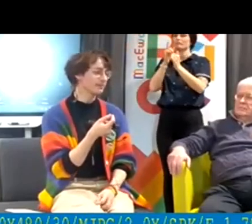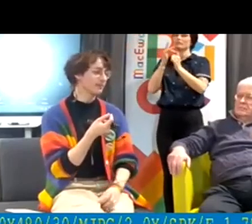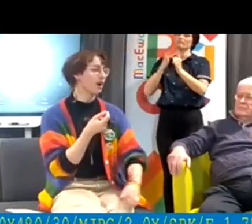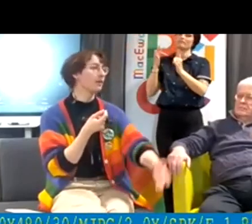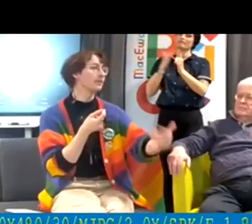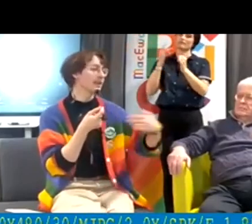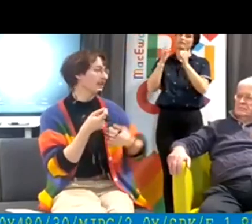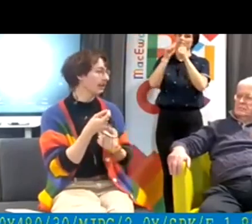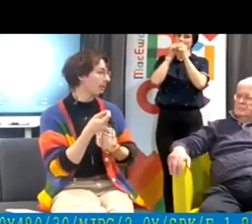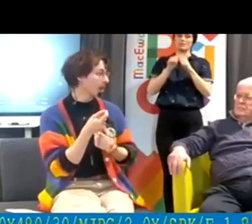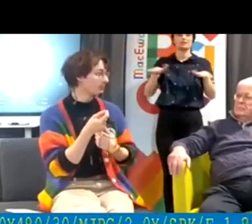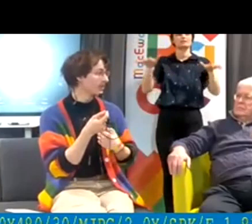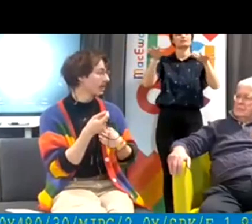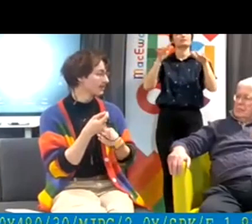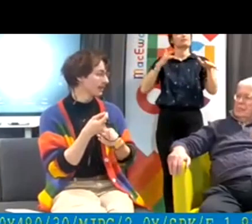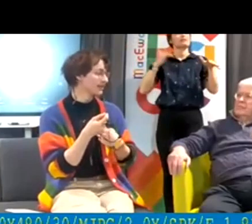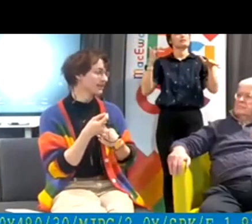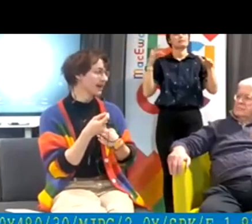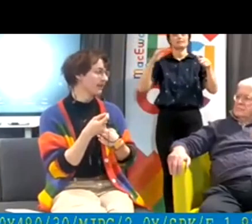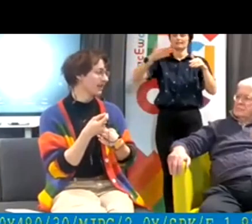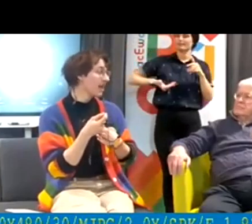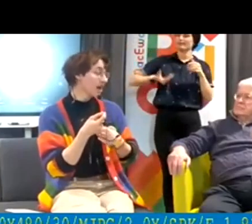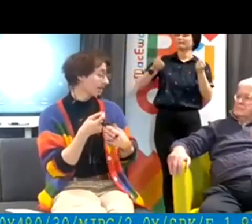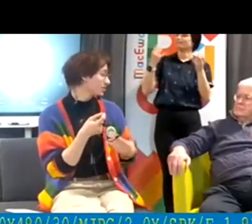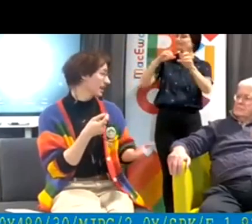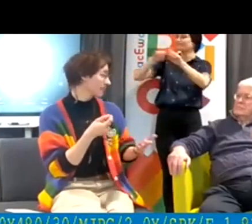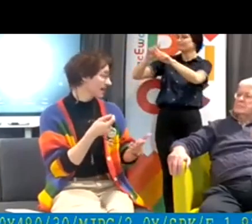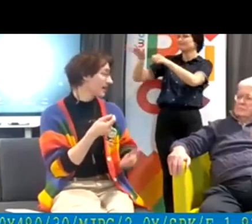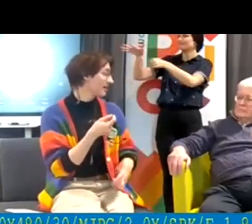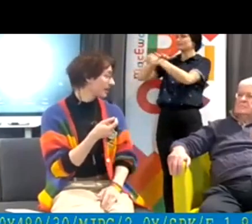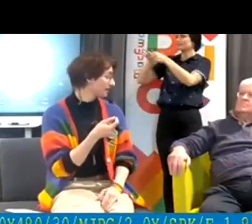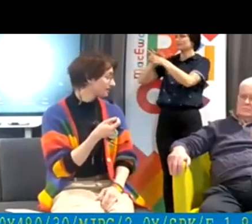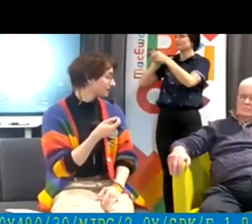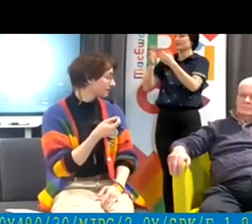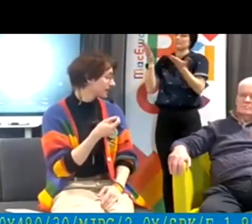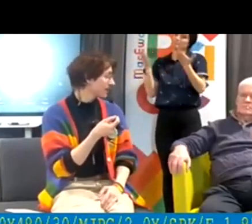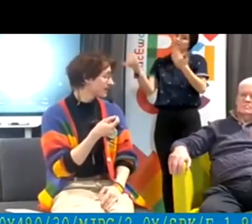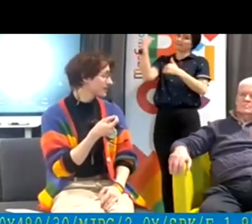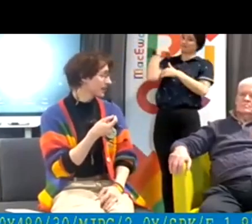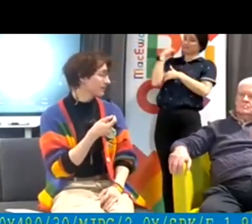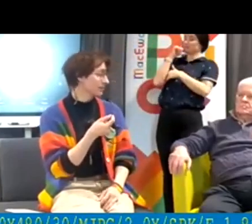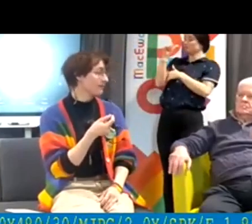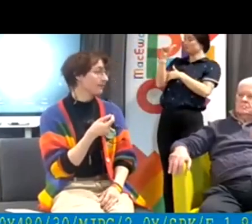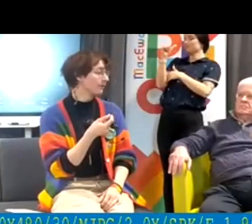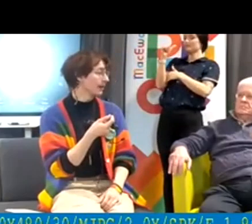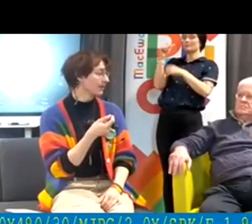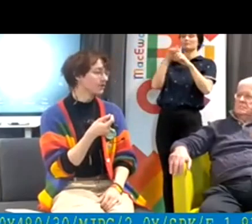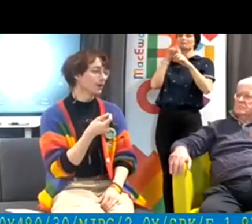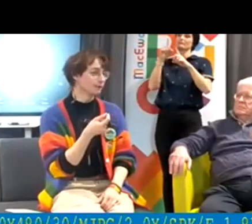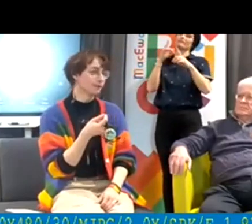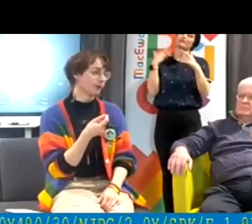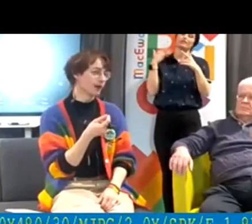be able to be welcomed in open arms in a lot of spaces now that originally I might not have been. And that's something that I'm really grateful for